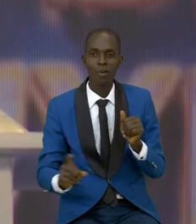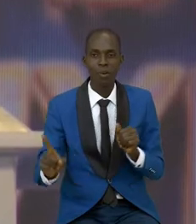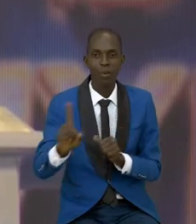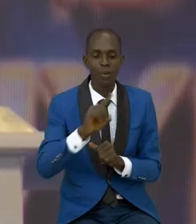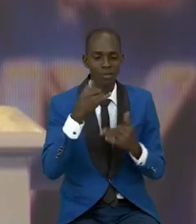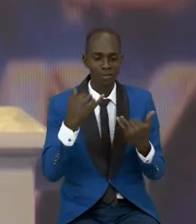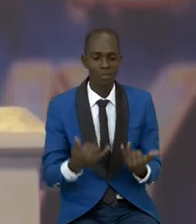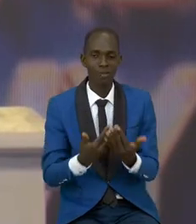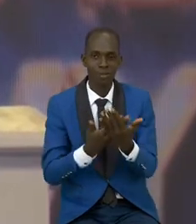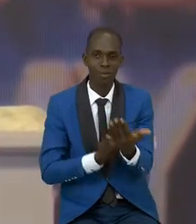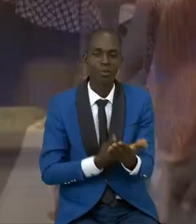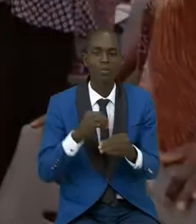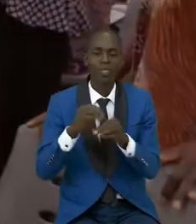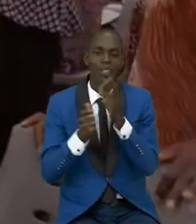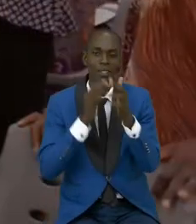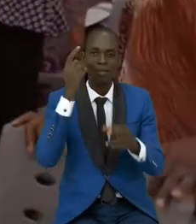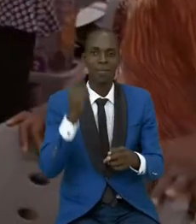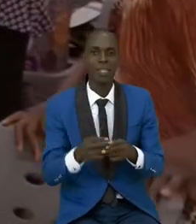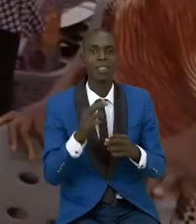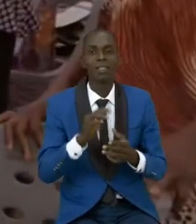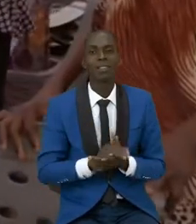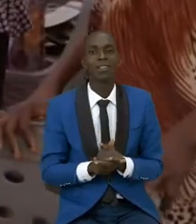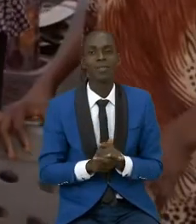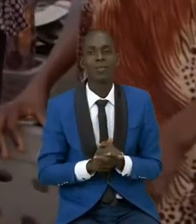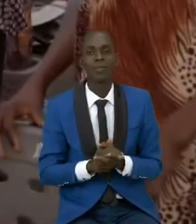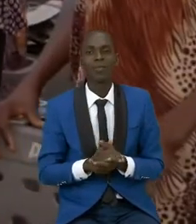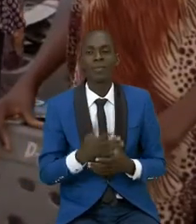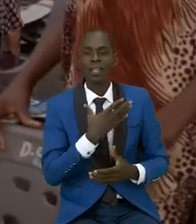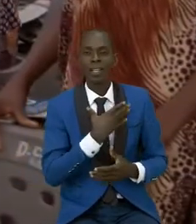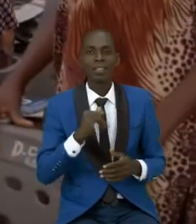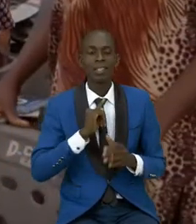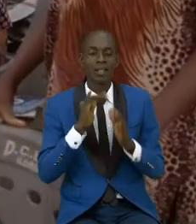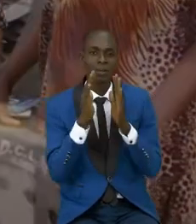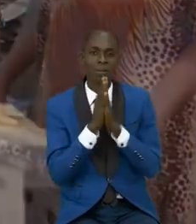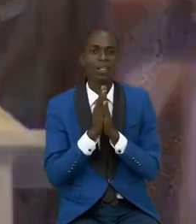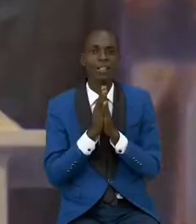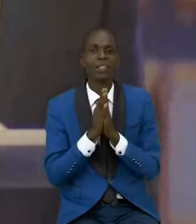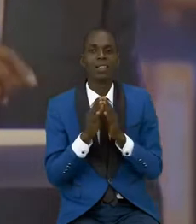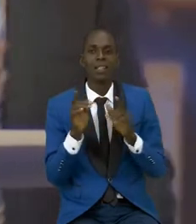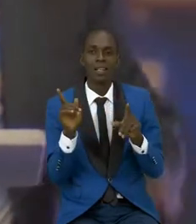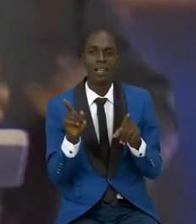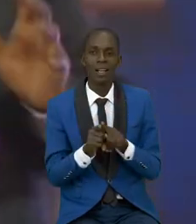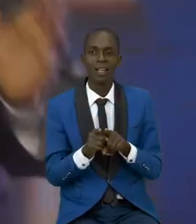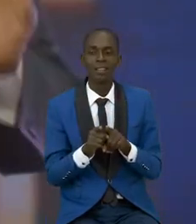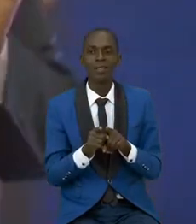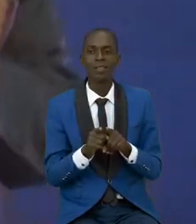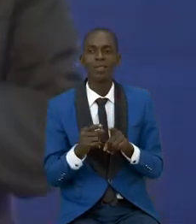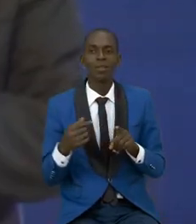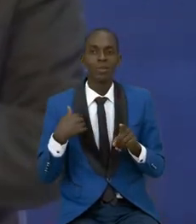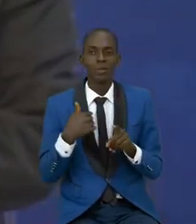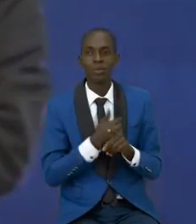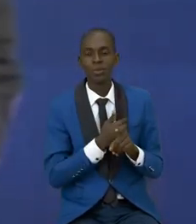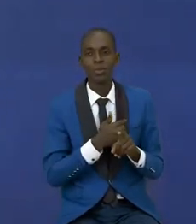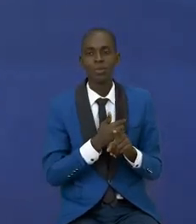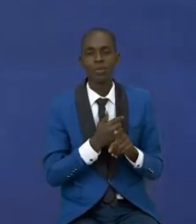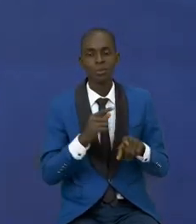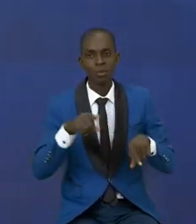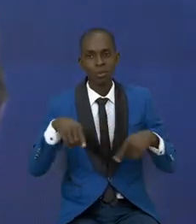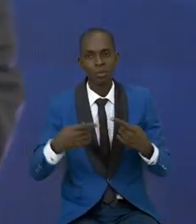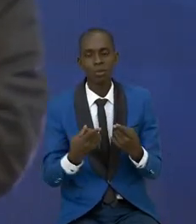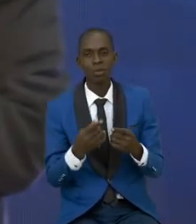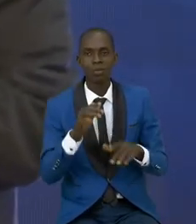in Jesus' name. Amen. And I pray, as the series will go on in what we're doing,